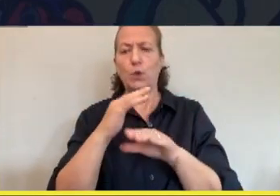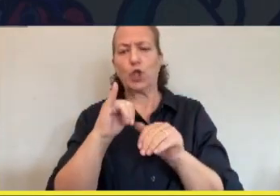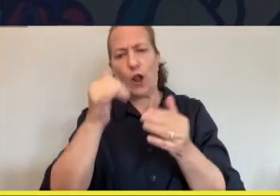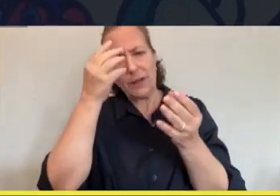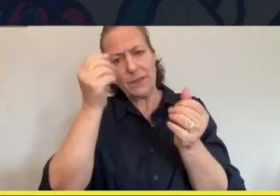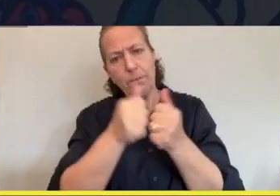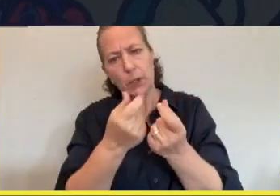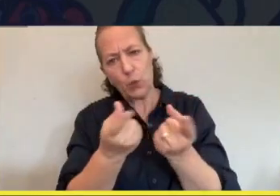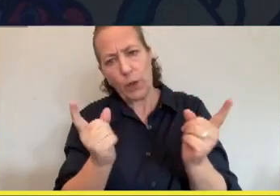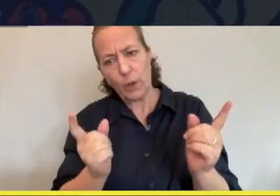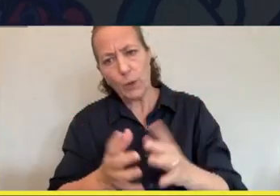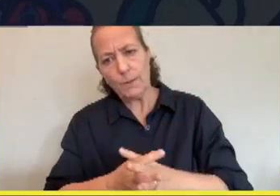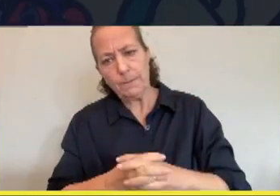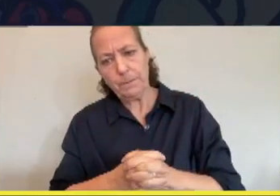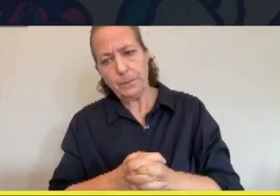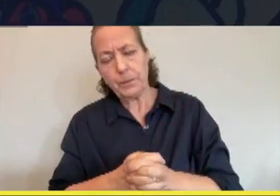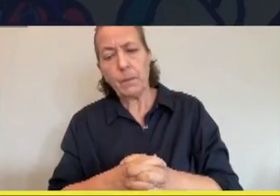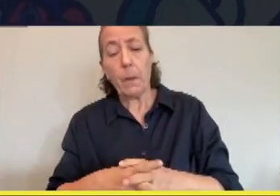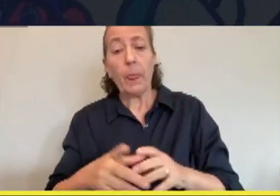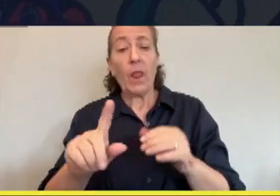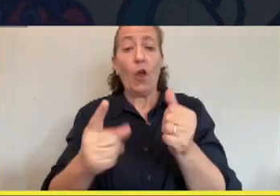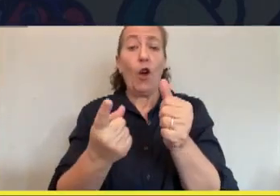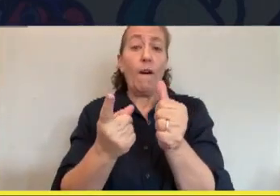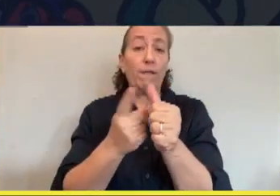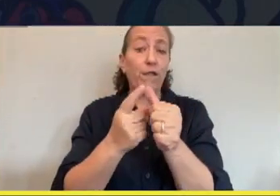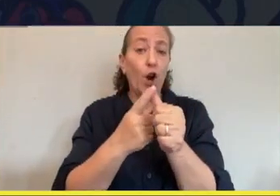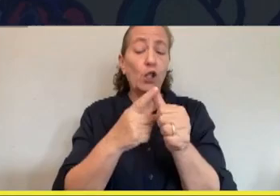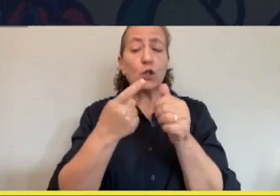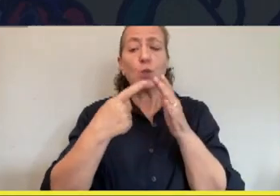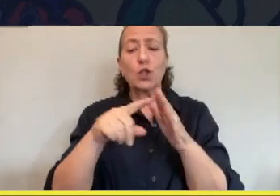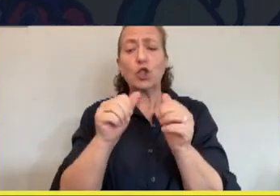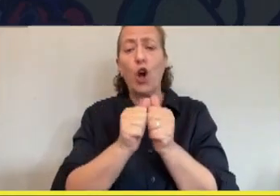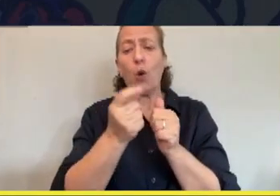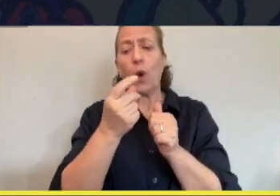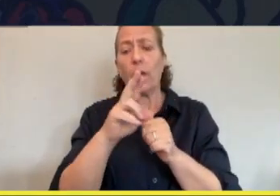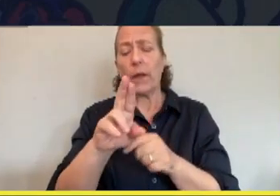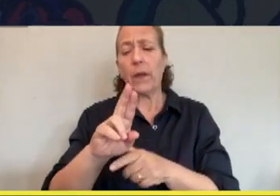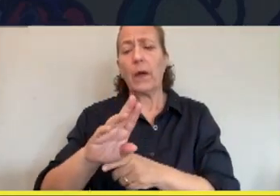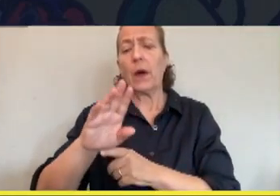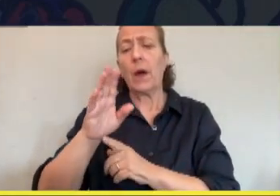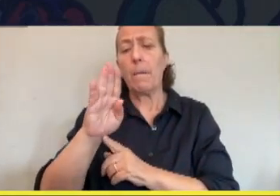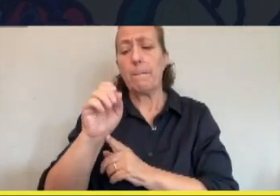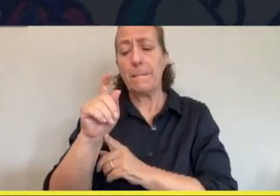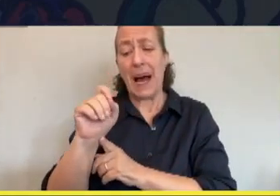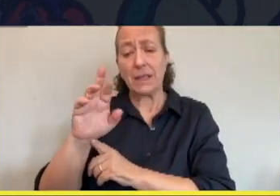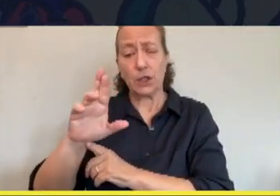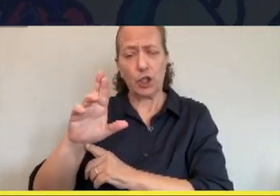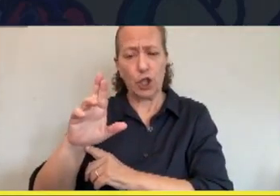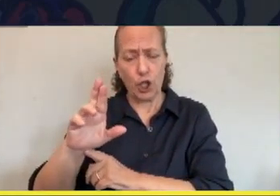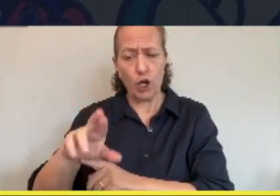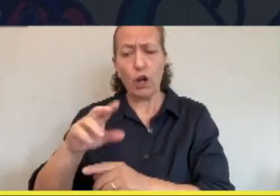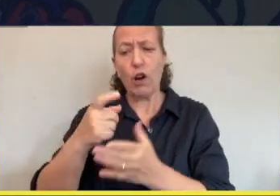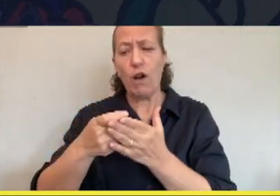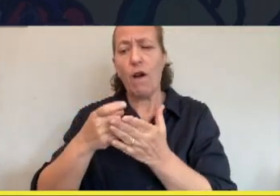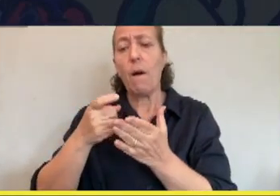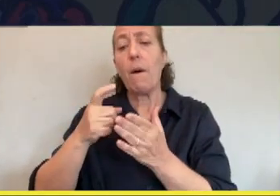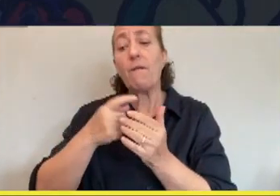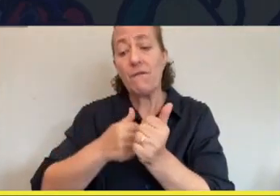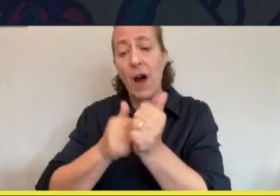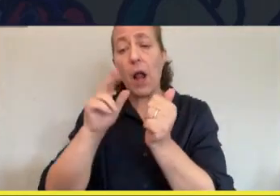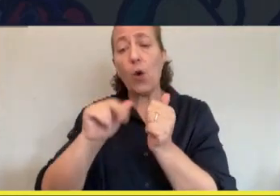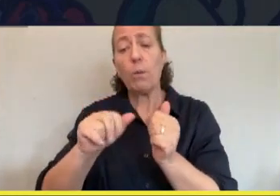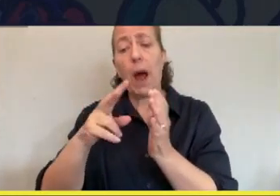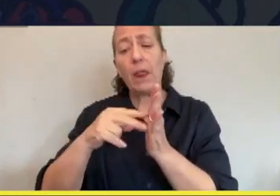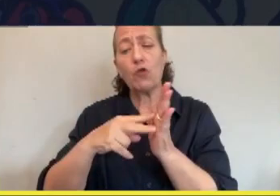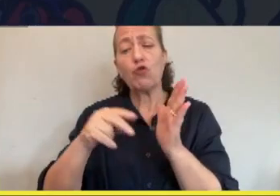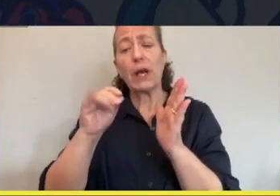Today's event will lead off with remarks from Dr. Rich Besser, President and CEO of the Robert Wood Johnson Foundation, followed by the reading of